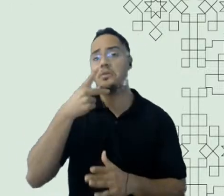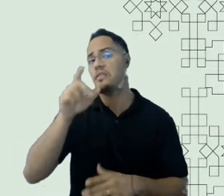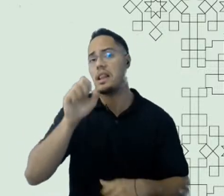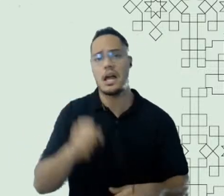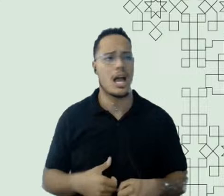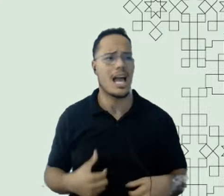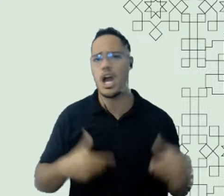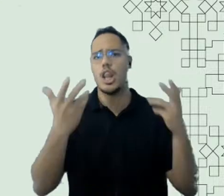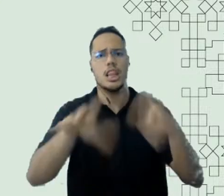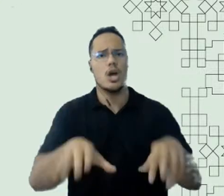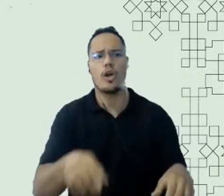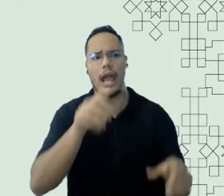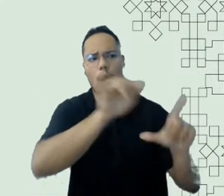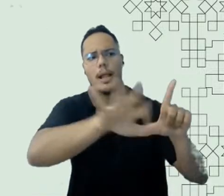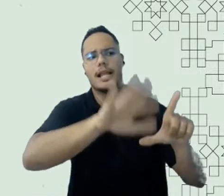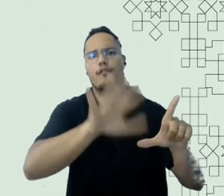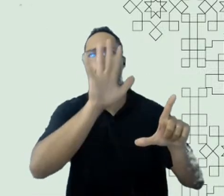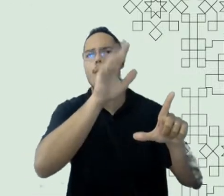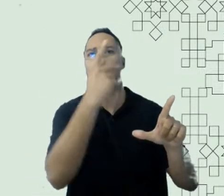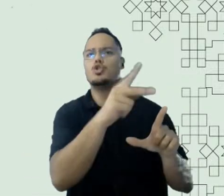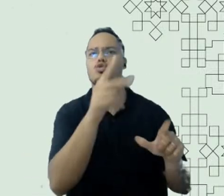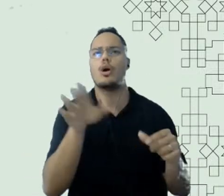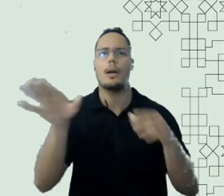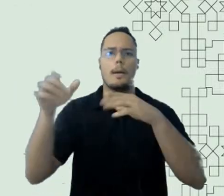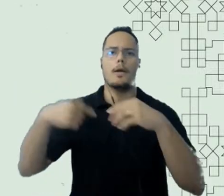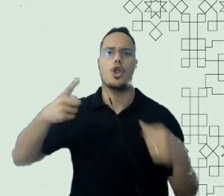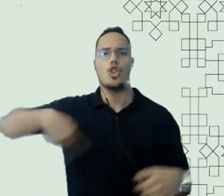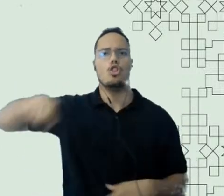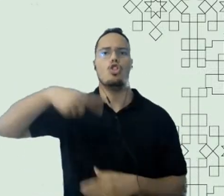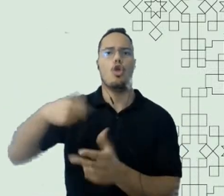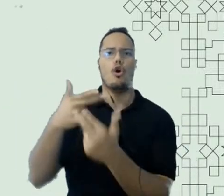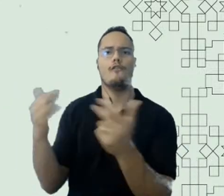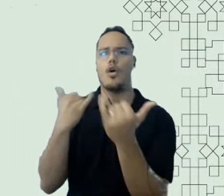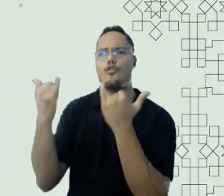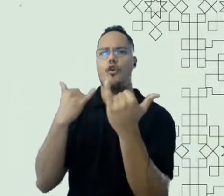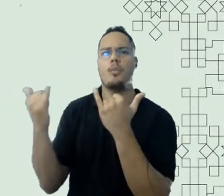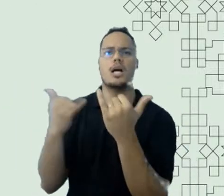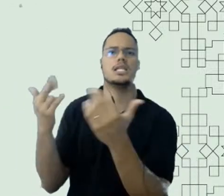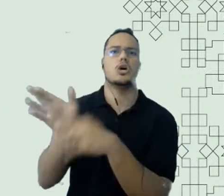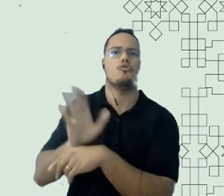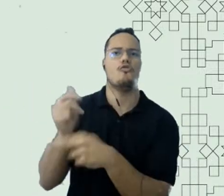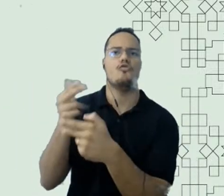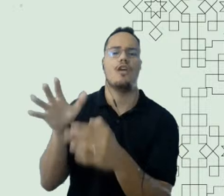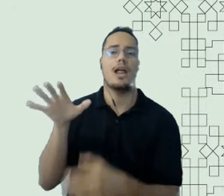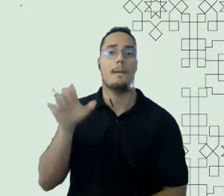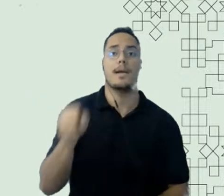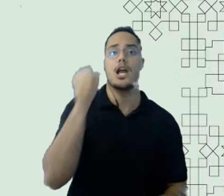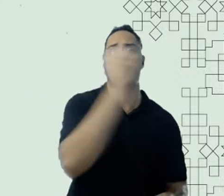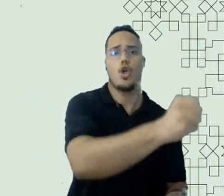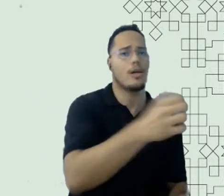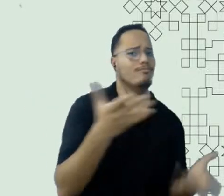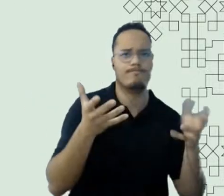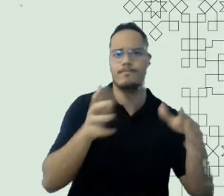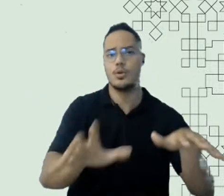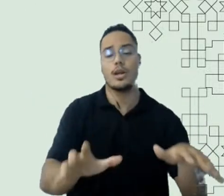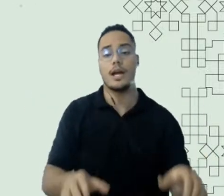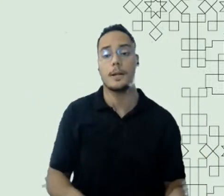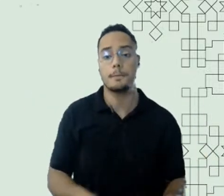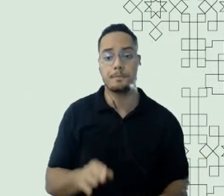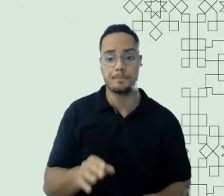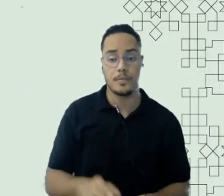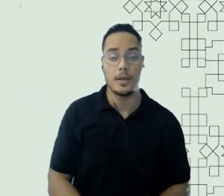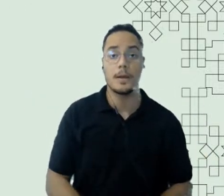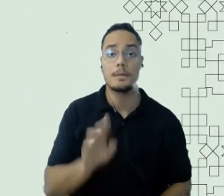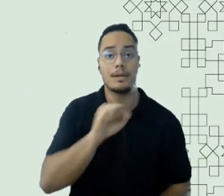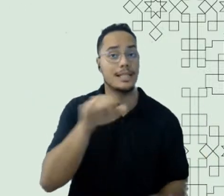uploading from the very beginning. And once you have removed them, and this is the last part, you need to prevent that they